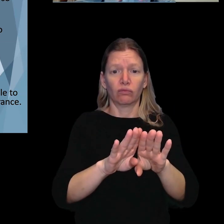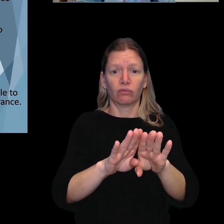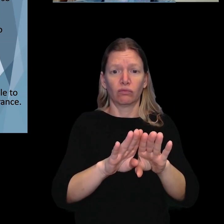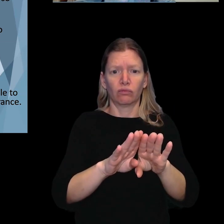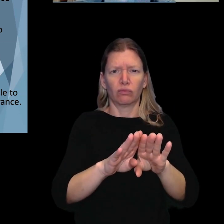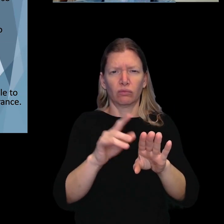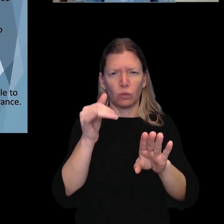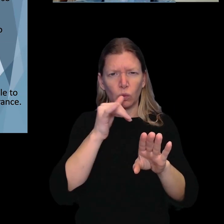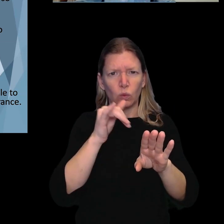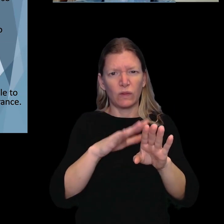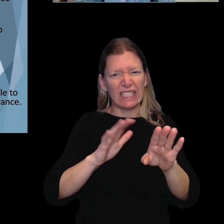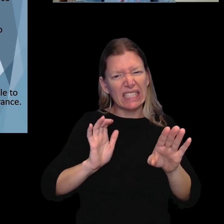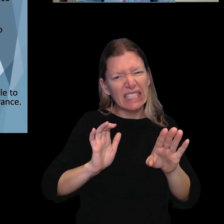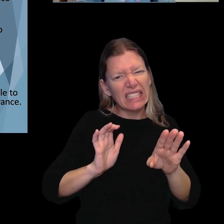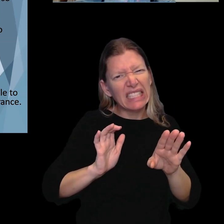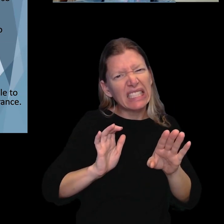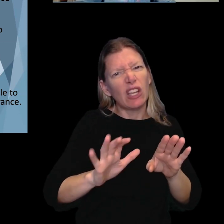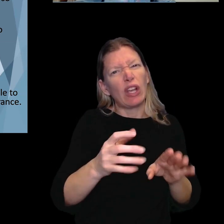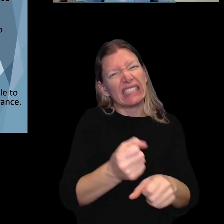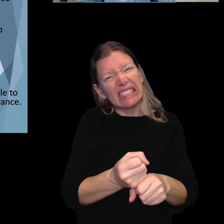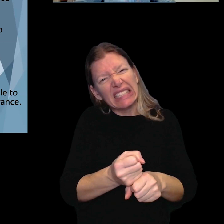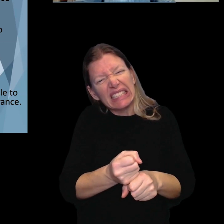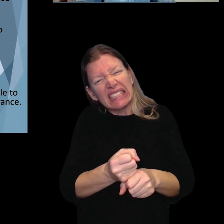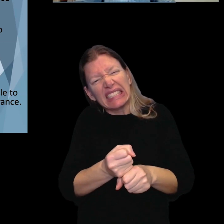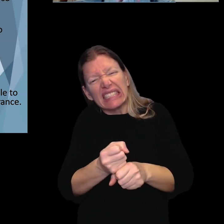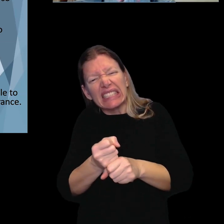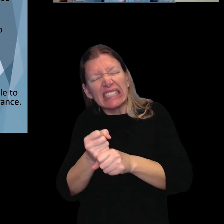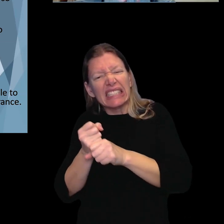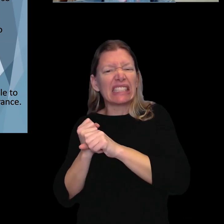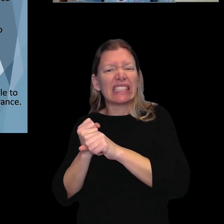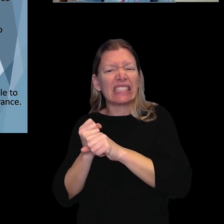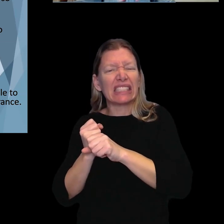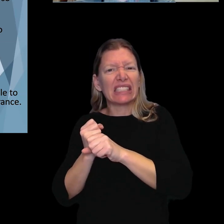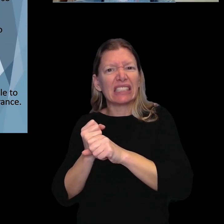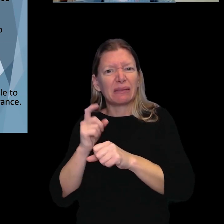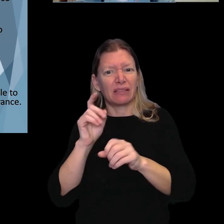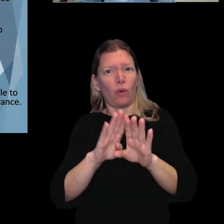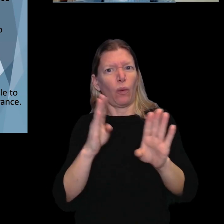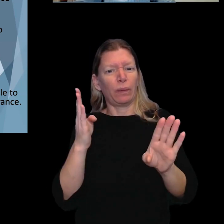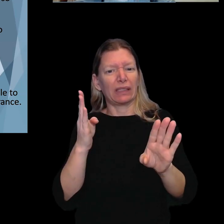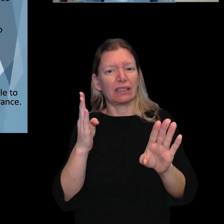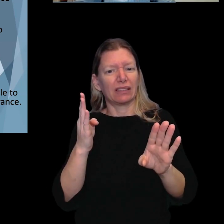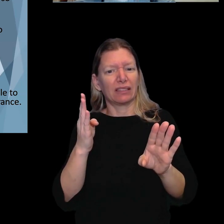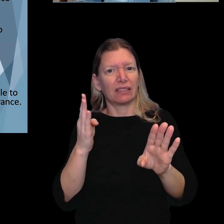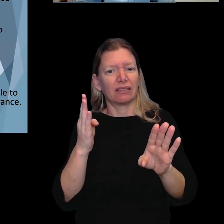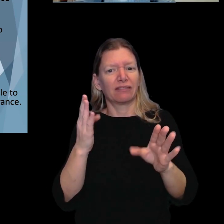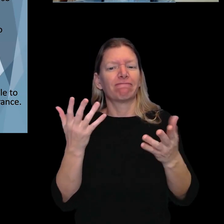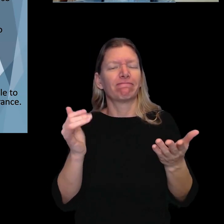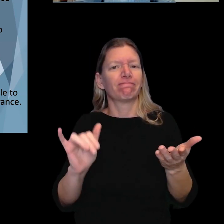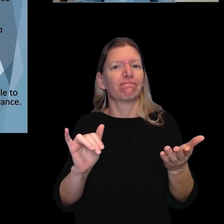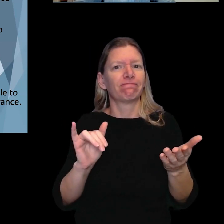is a closed door that appears to require a great deal of force in order to be